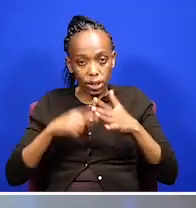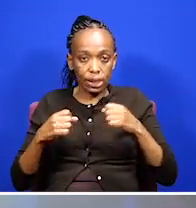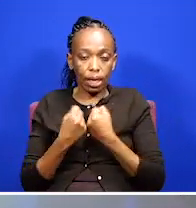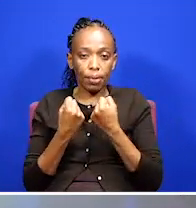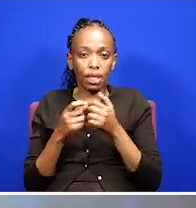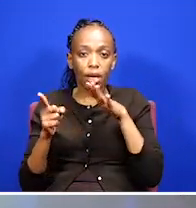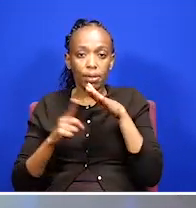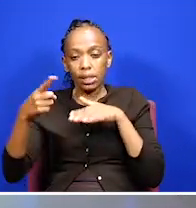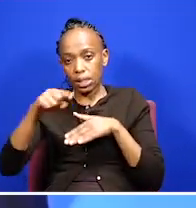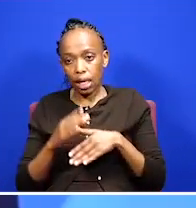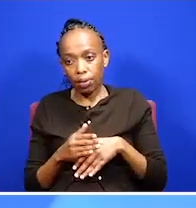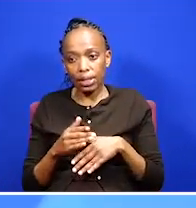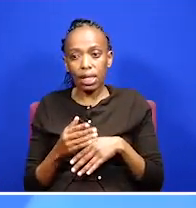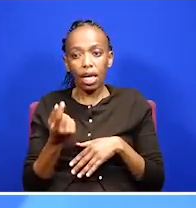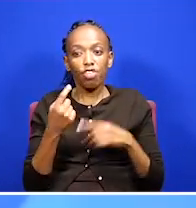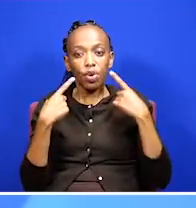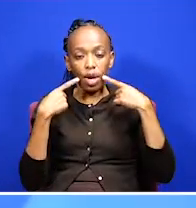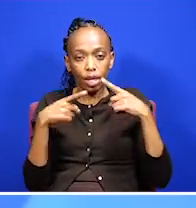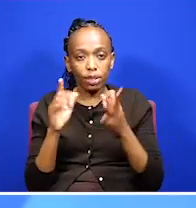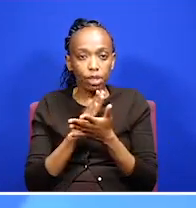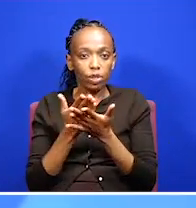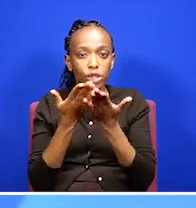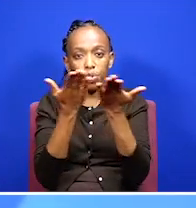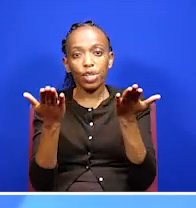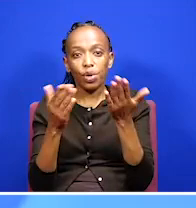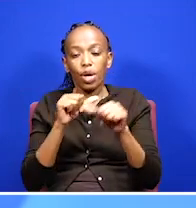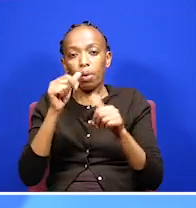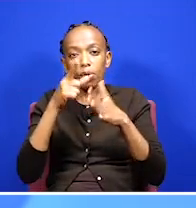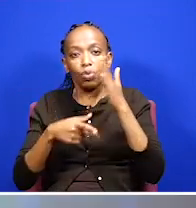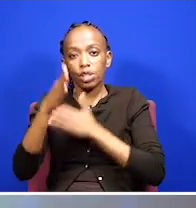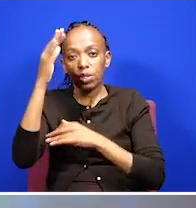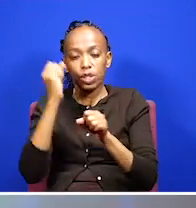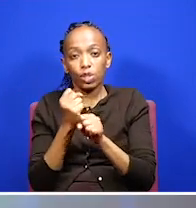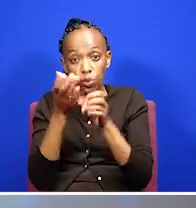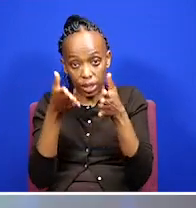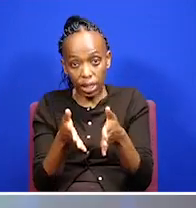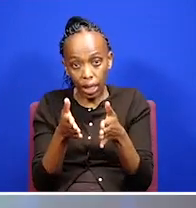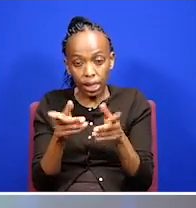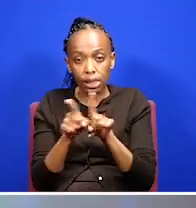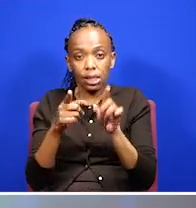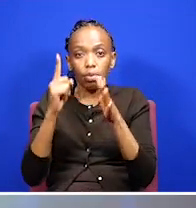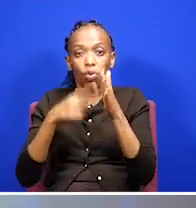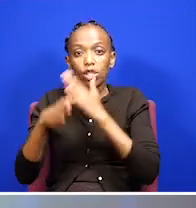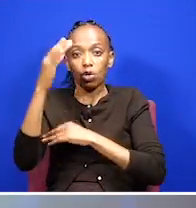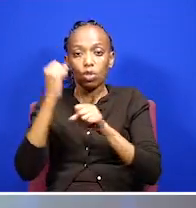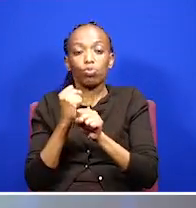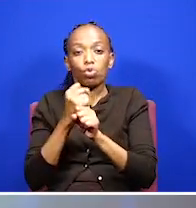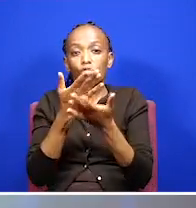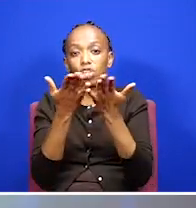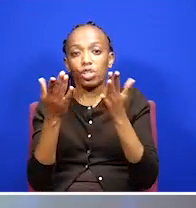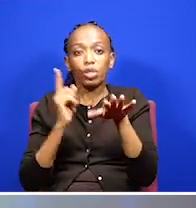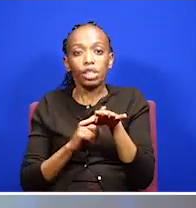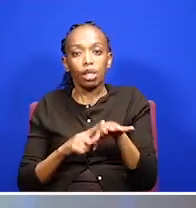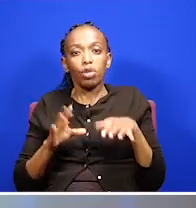on in our ministry. There are a few announcements to share with you about what God is doing here and what God can do for you as